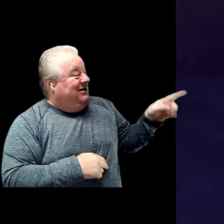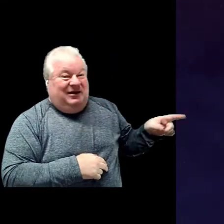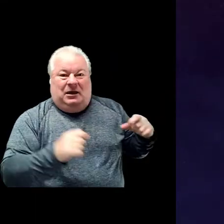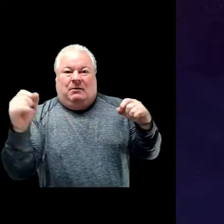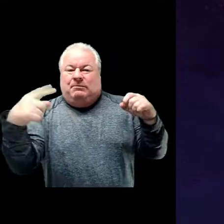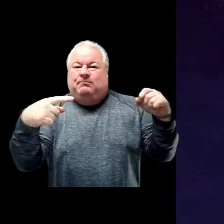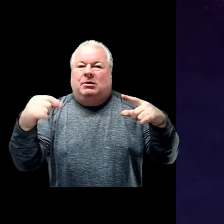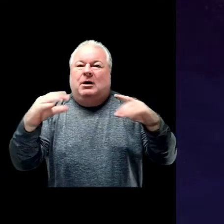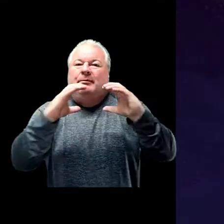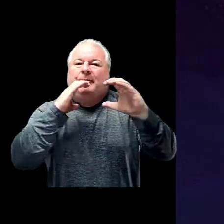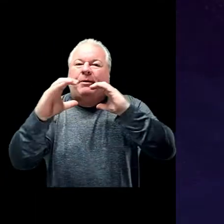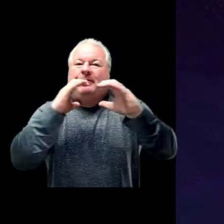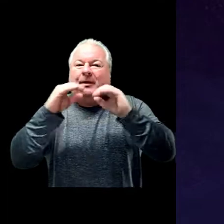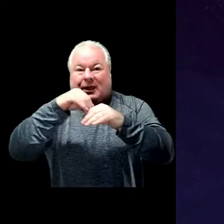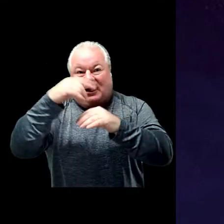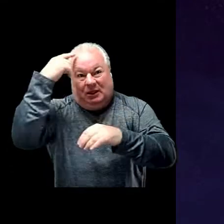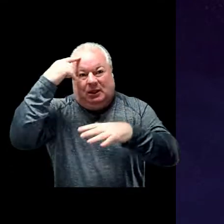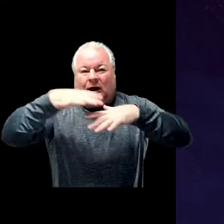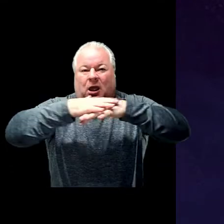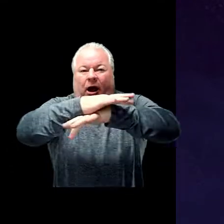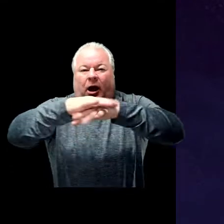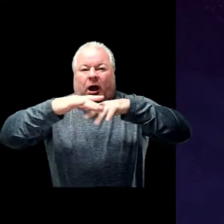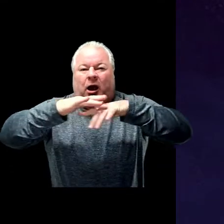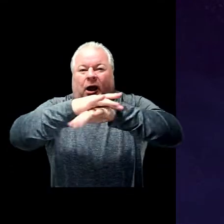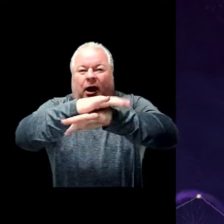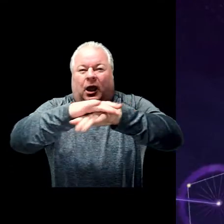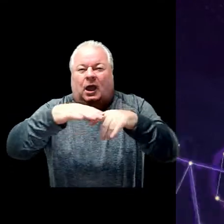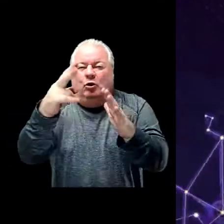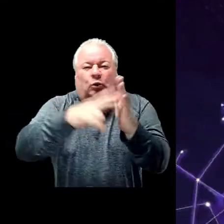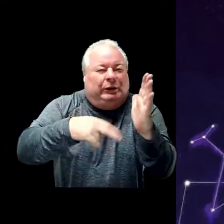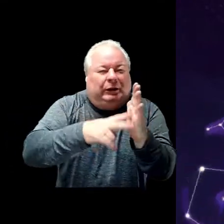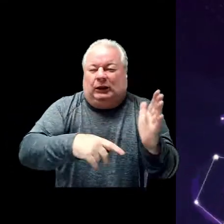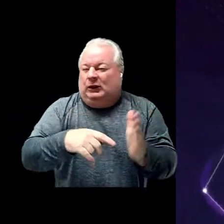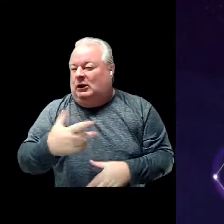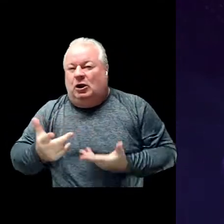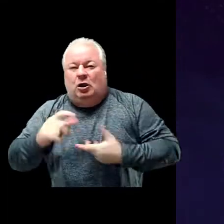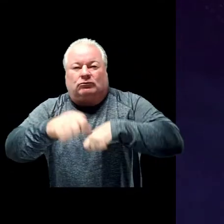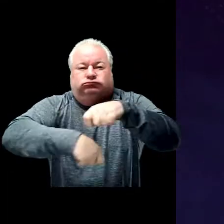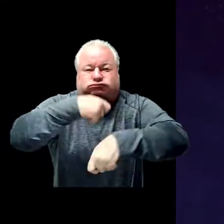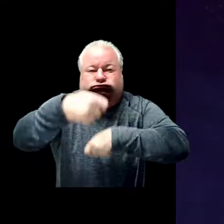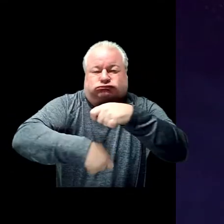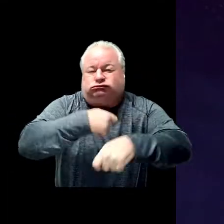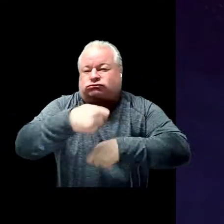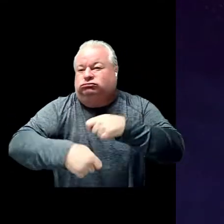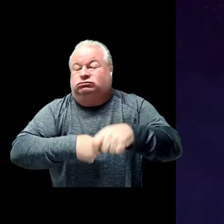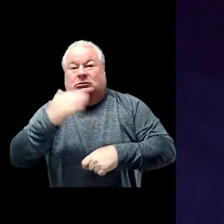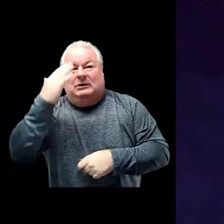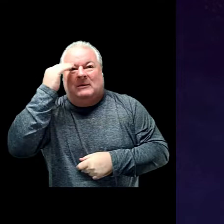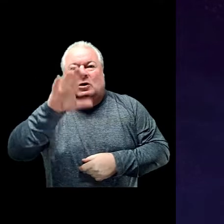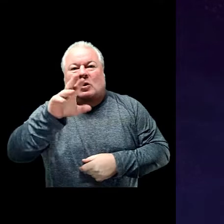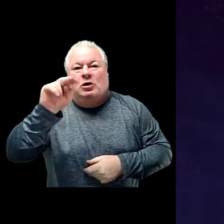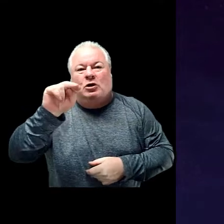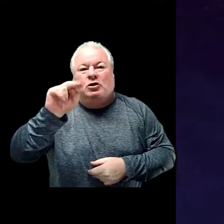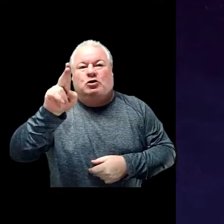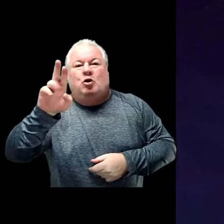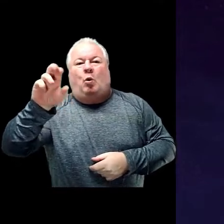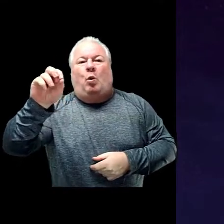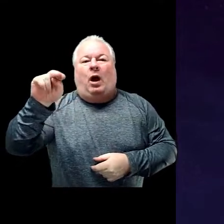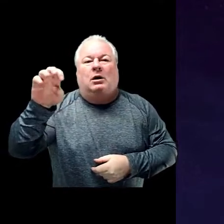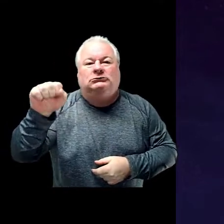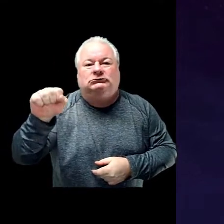other. Everything you can do, from reading to riding a bike, only happens because your